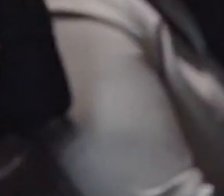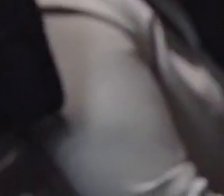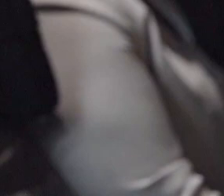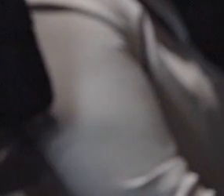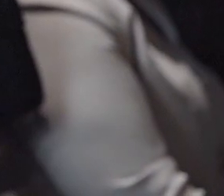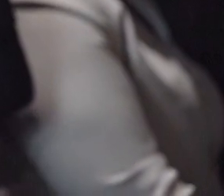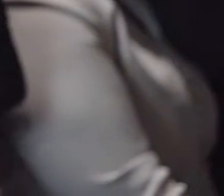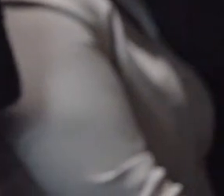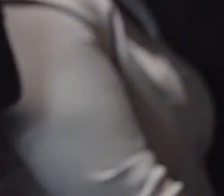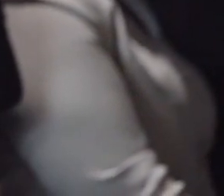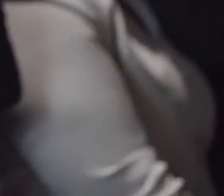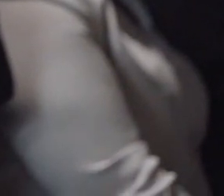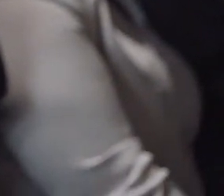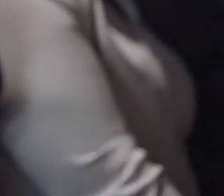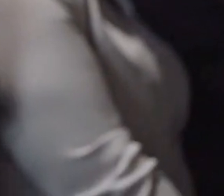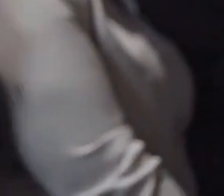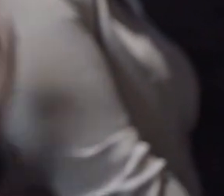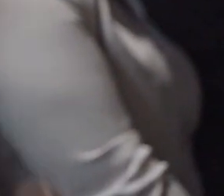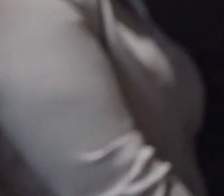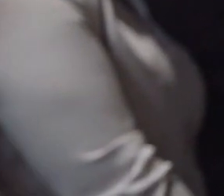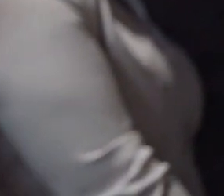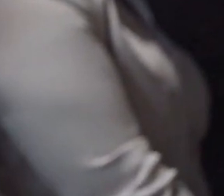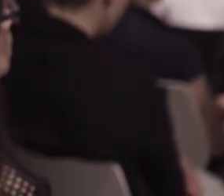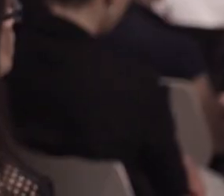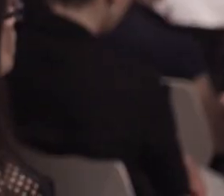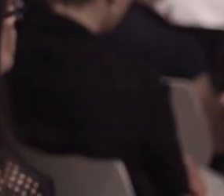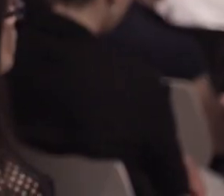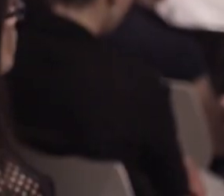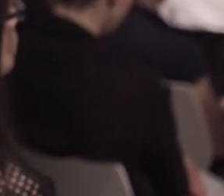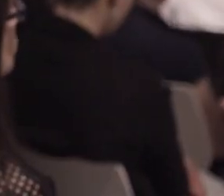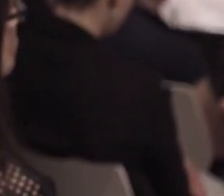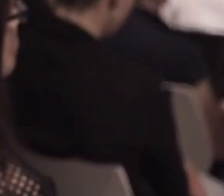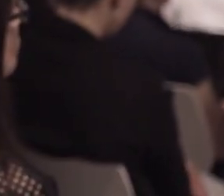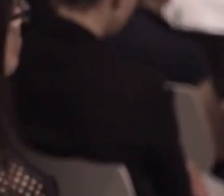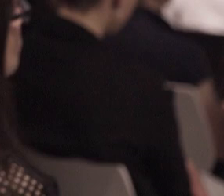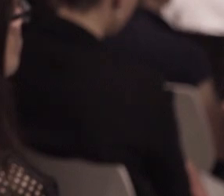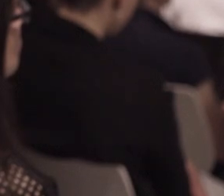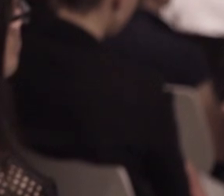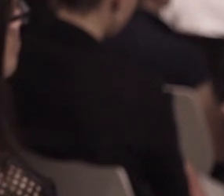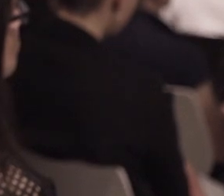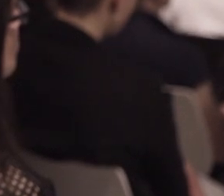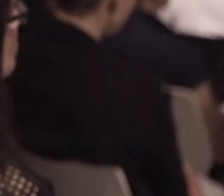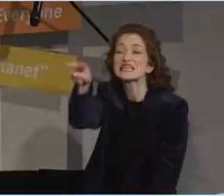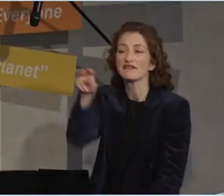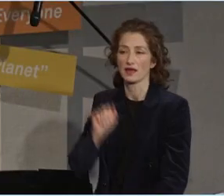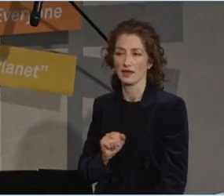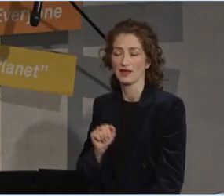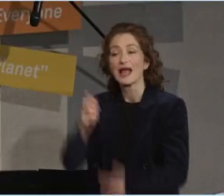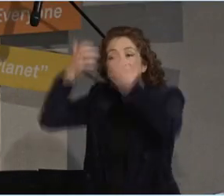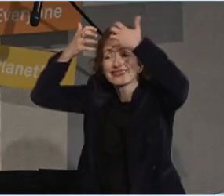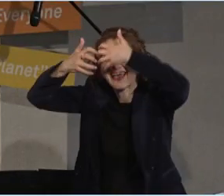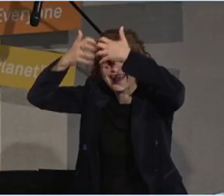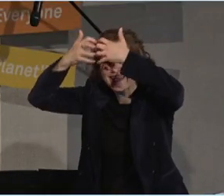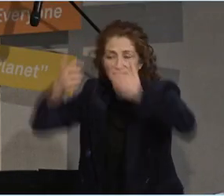ripe. I see intersectionality not as a thing, but as a way of seeing, a way of thinking, a way of